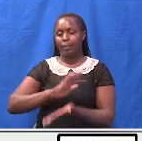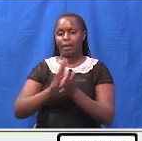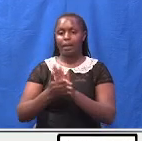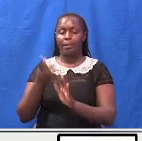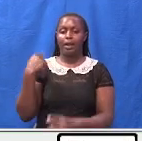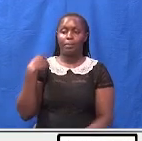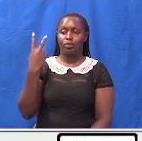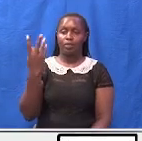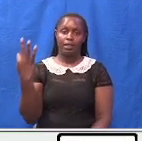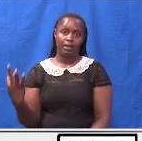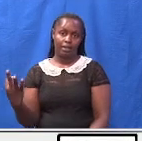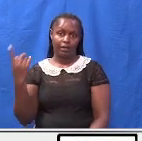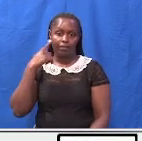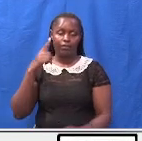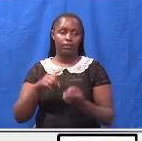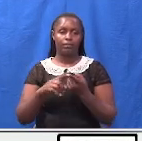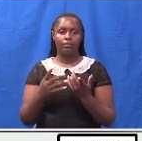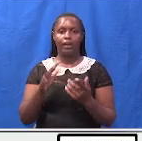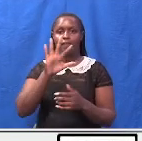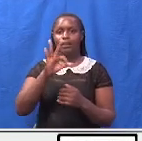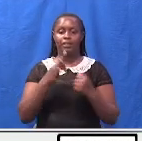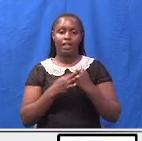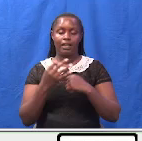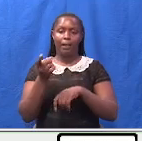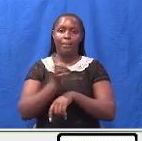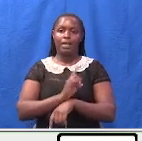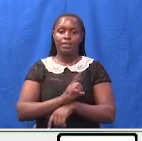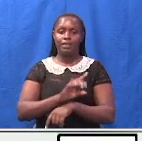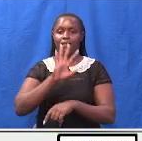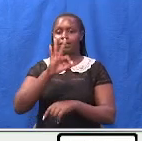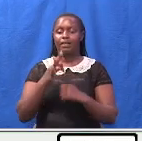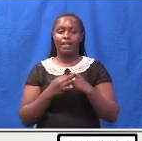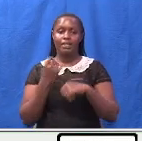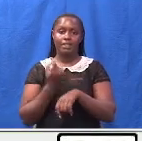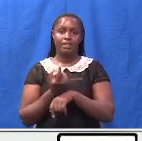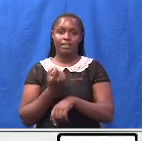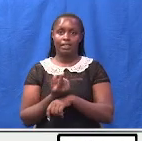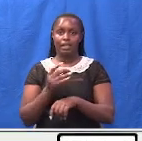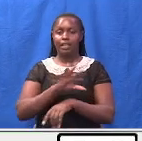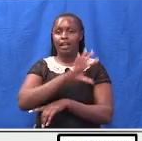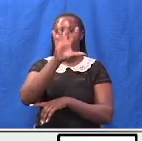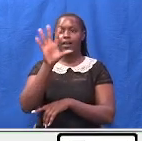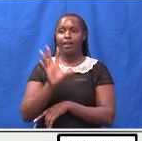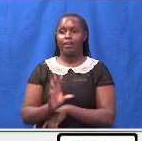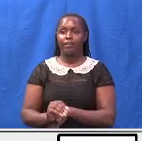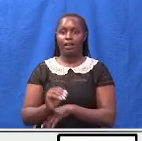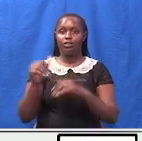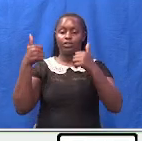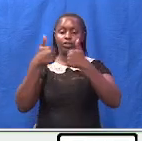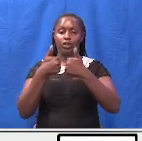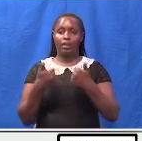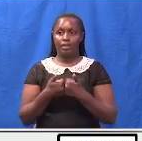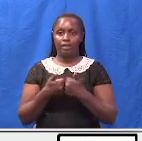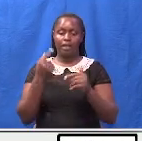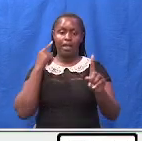of 58 minutes 42 seconds and 58 minutes 58 seconds respectively in the African Triathlon Tournament